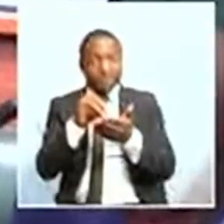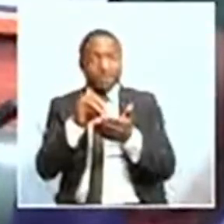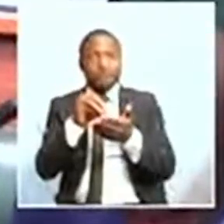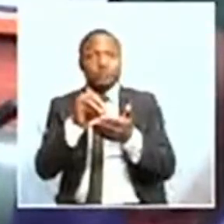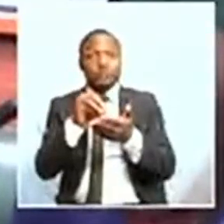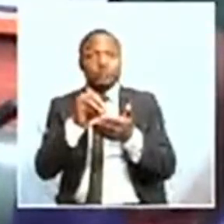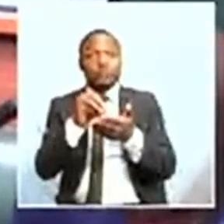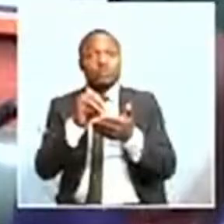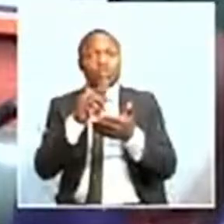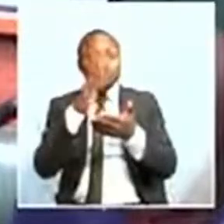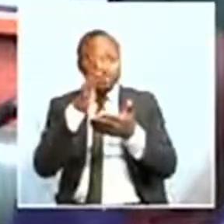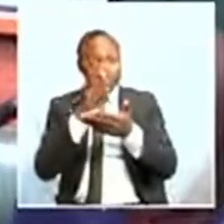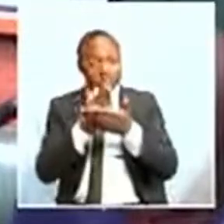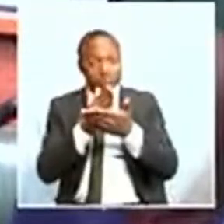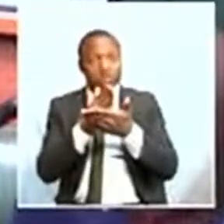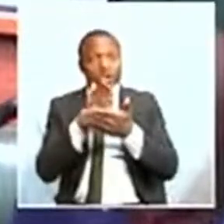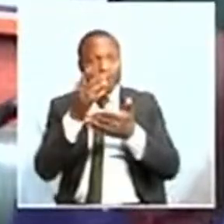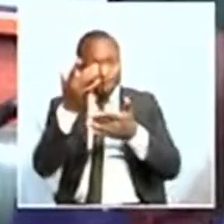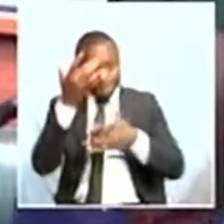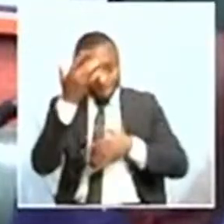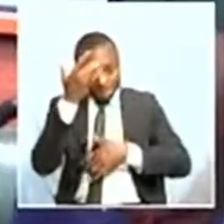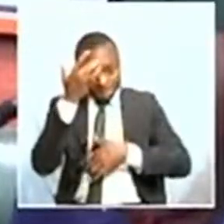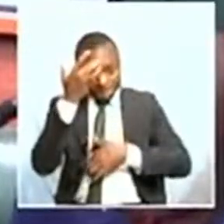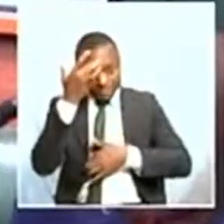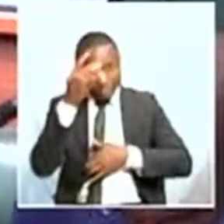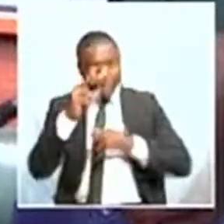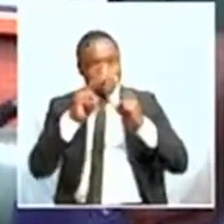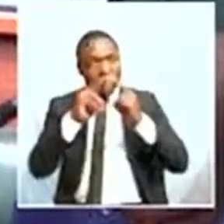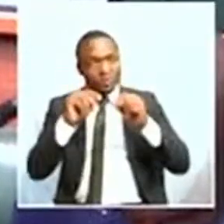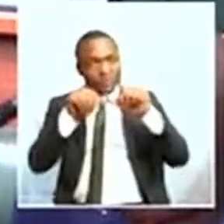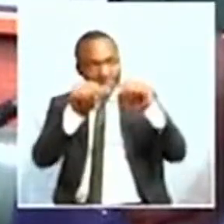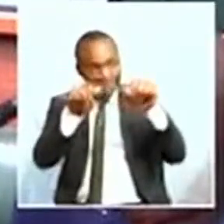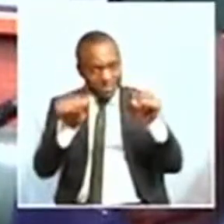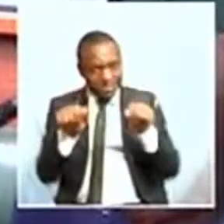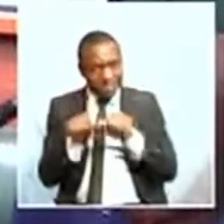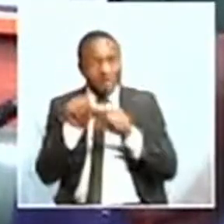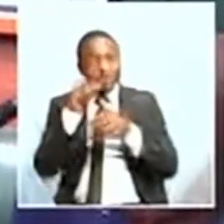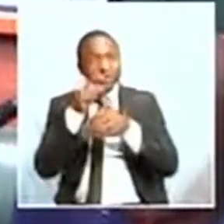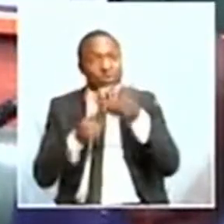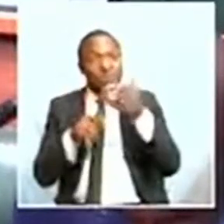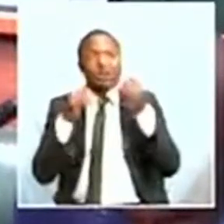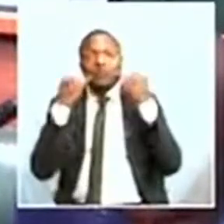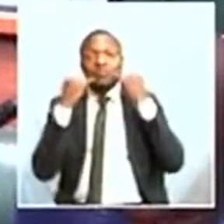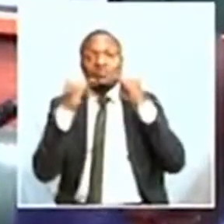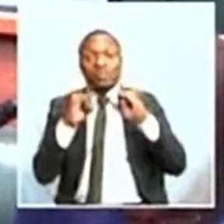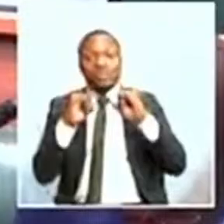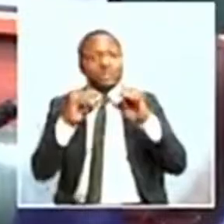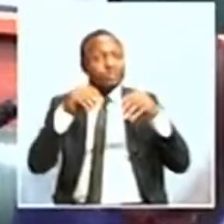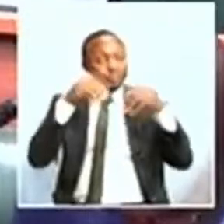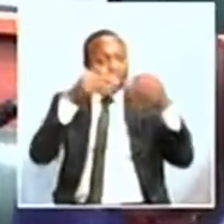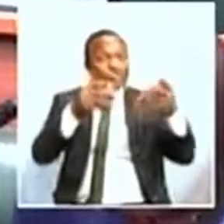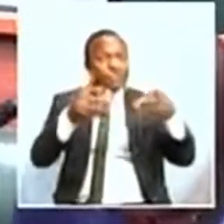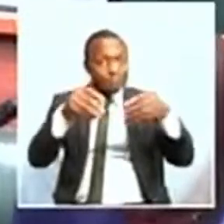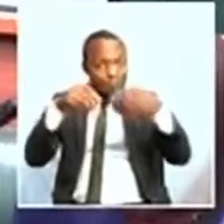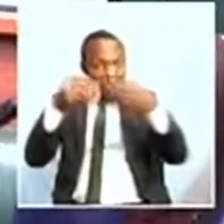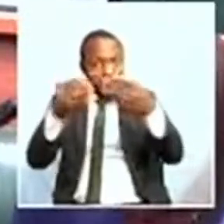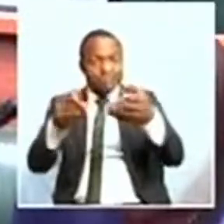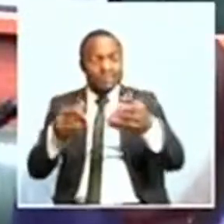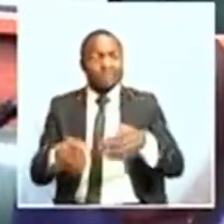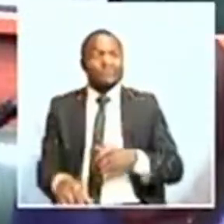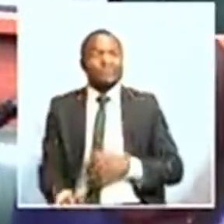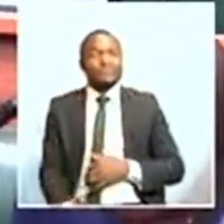disease, like in areas like in the rural areas. What kind of information have they provided so